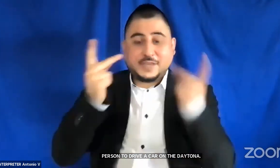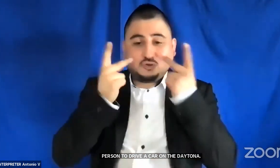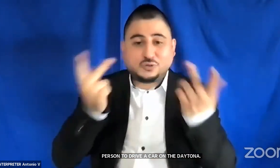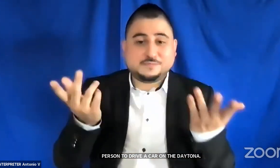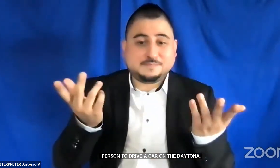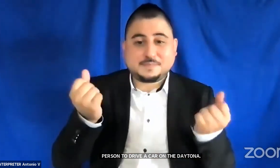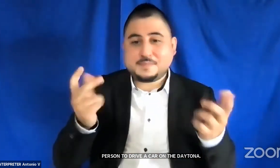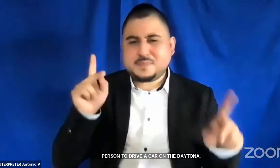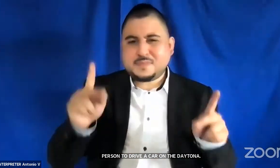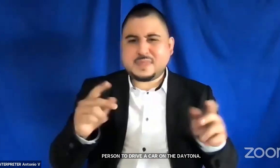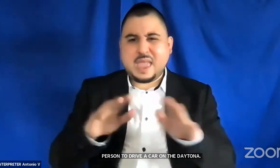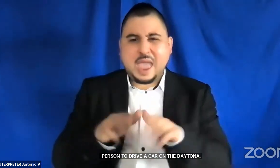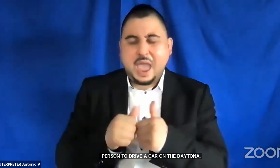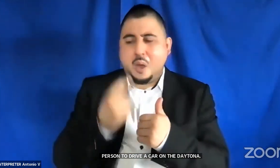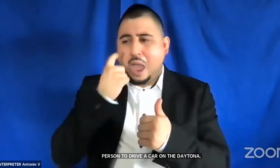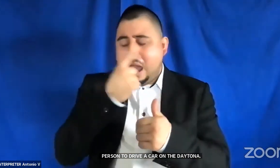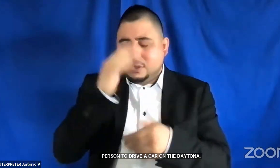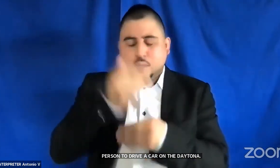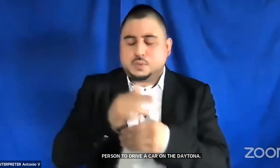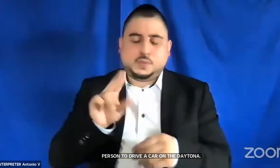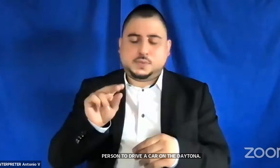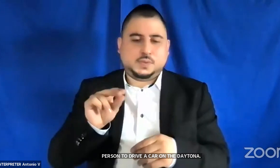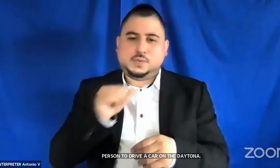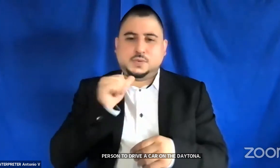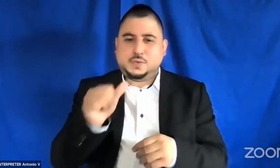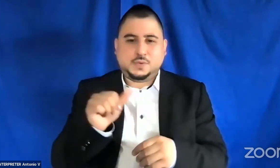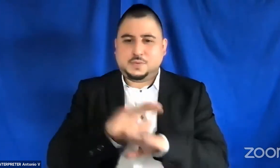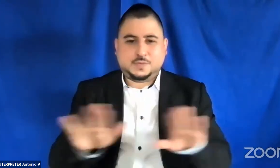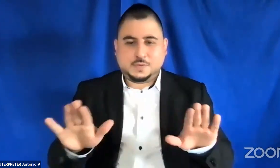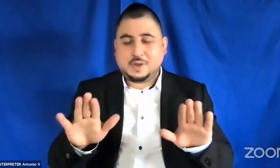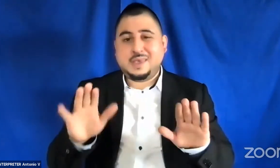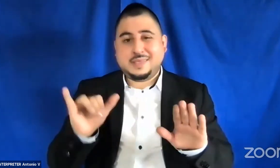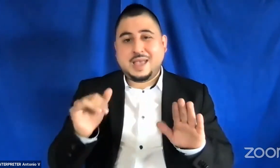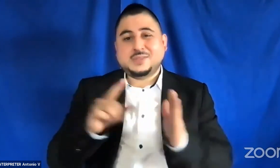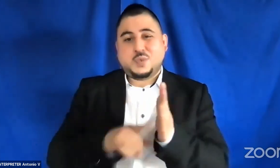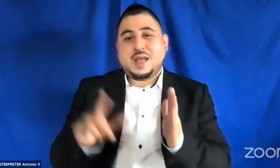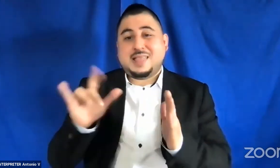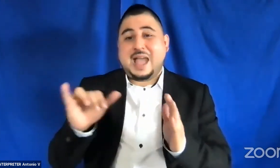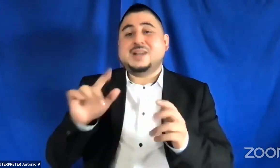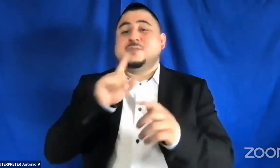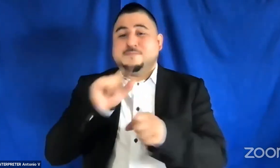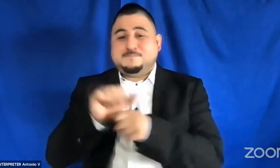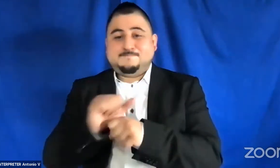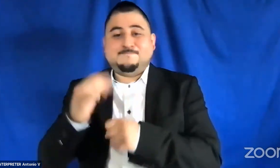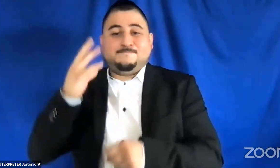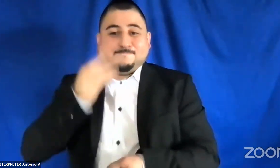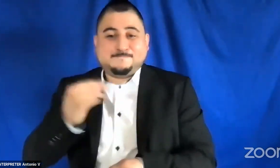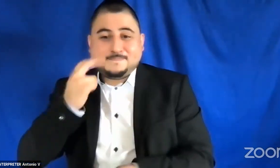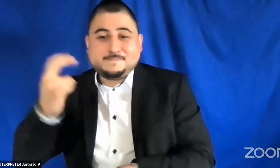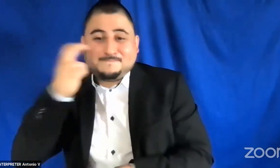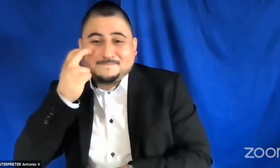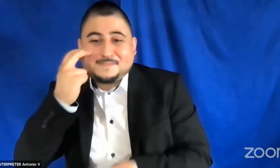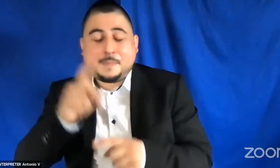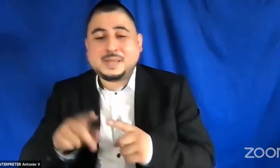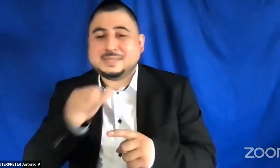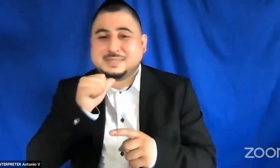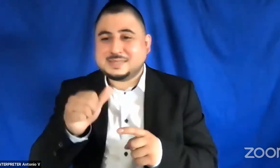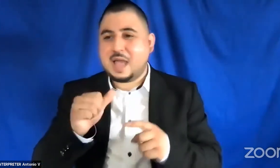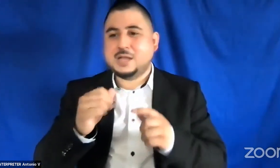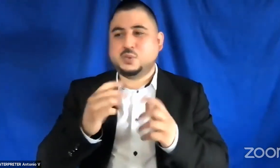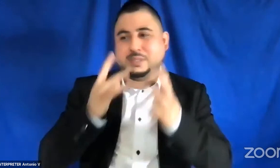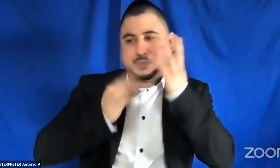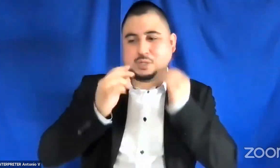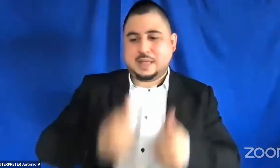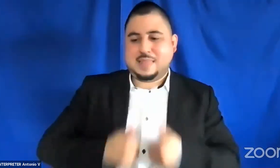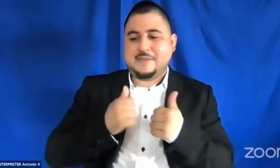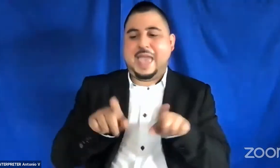many people would say, well, close your eyes. Well, I don't want you to close your eyes, because that's what it's like to go blind, but that's not what it's like to be blind. Blind